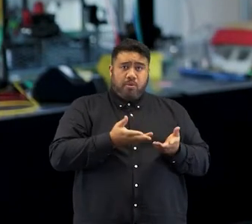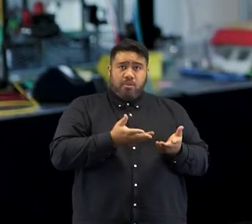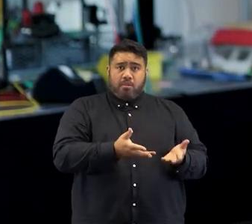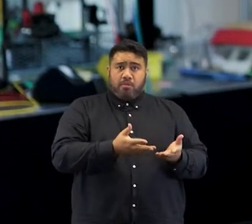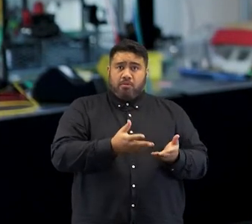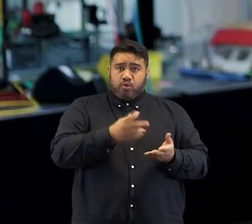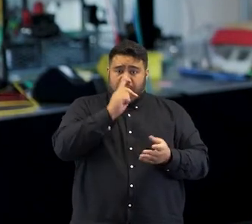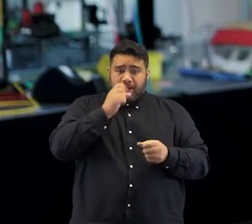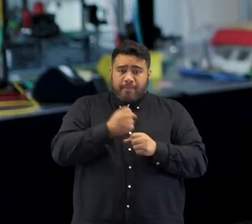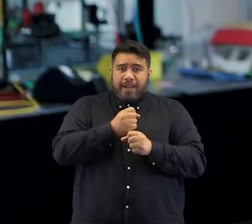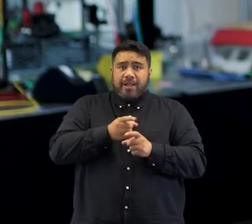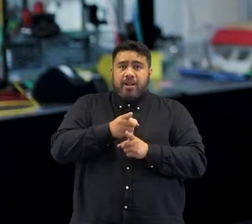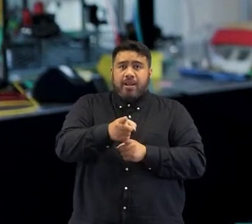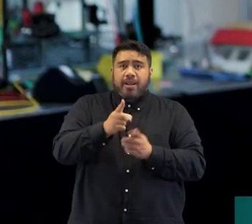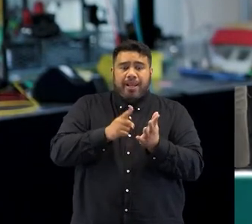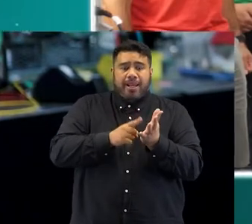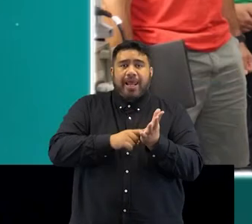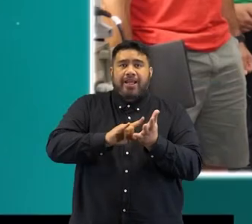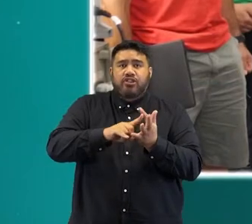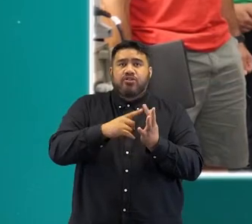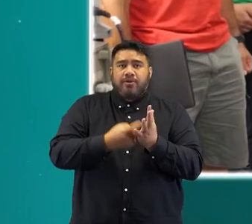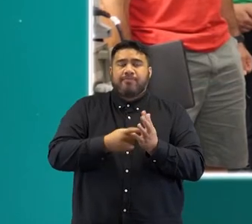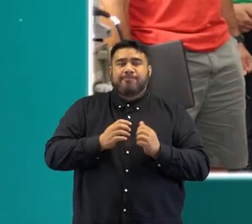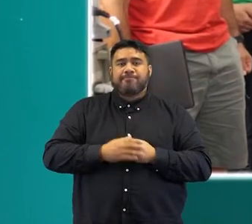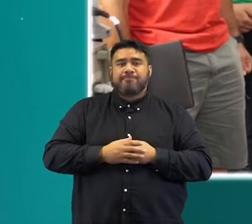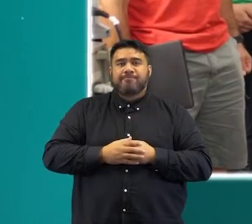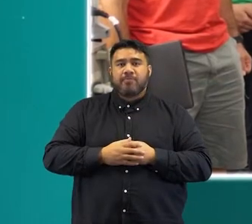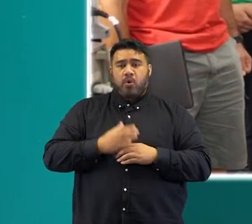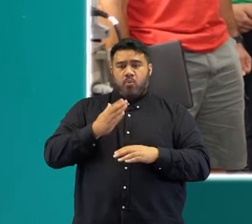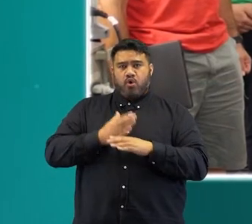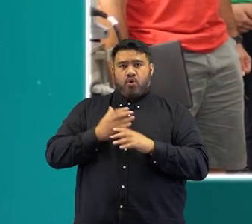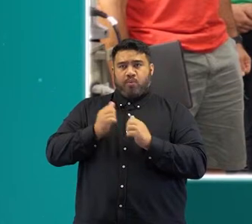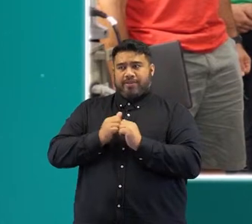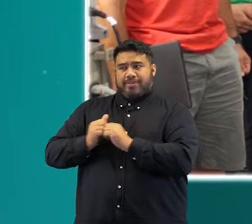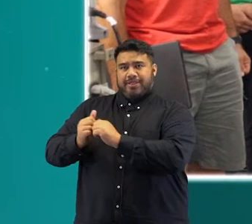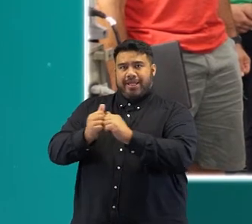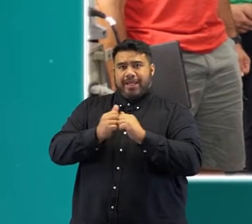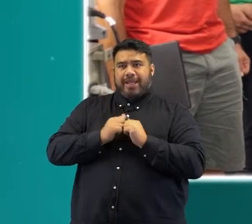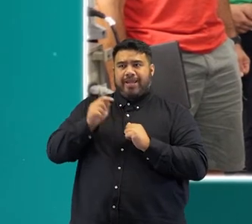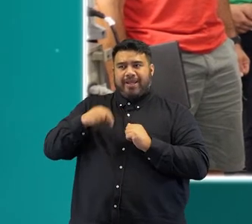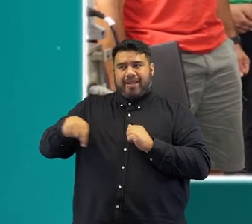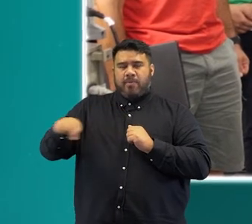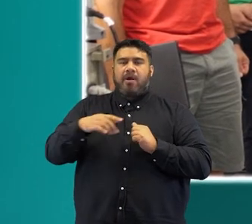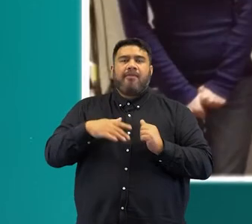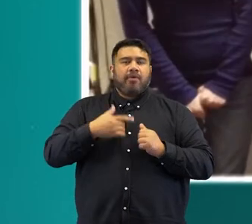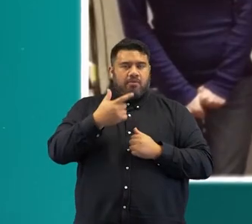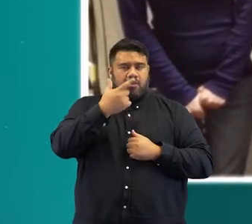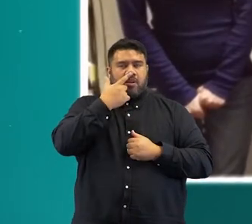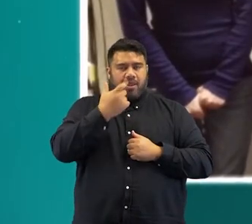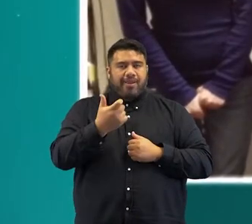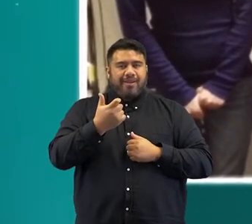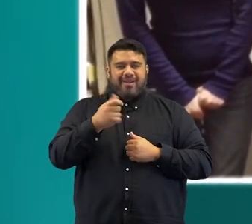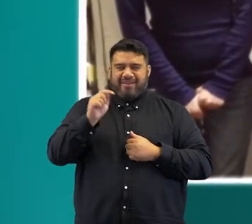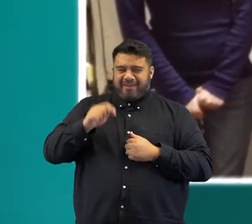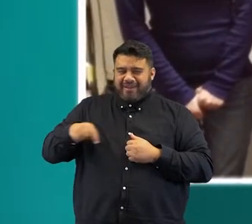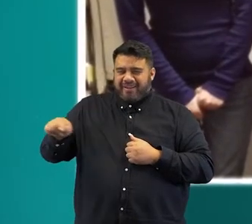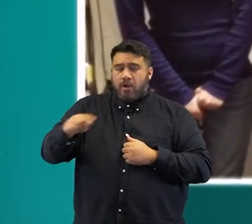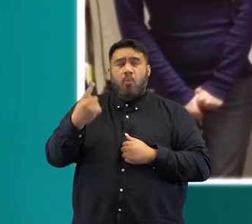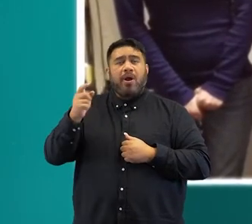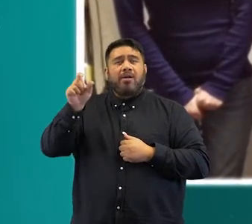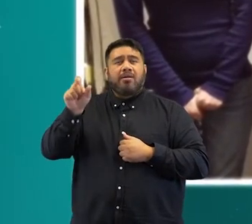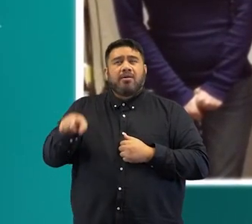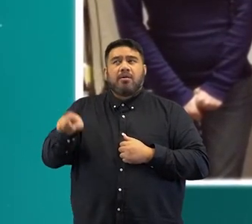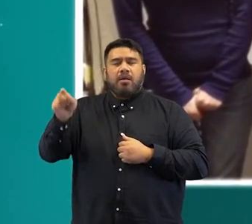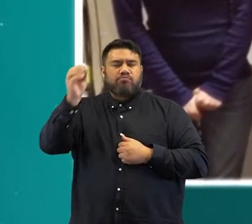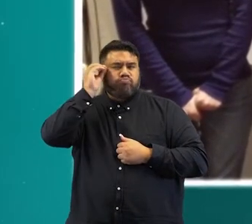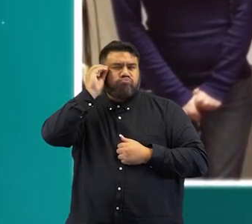standard laptop, standard desktop computer. I feel super privileged in working with this particular team and these people with whom I'm working, because, you